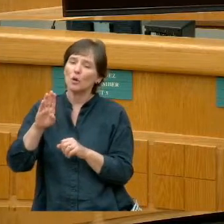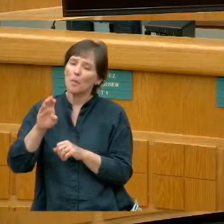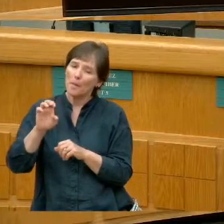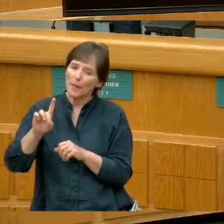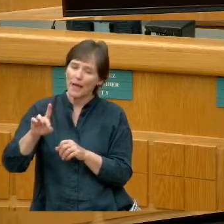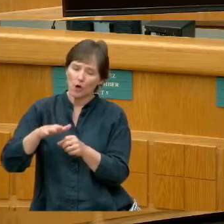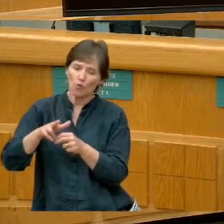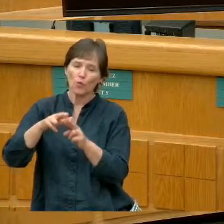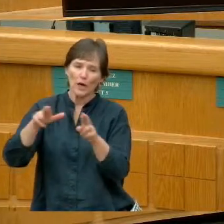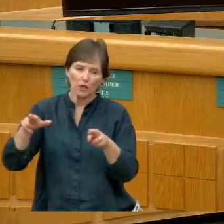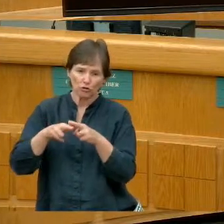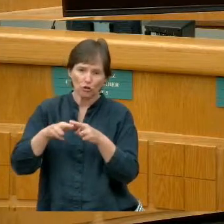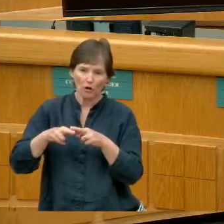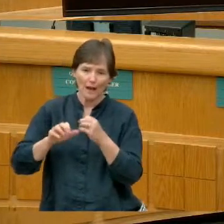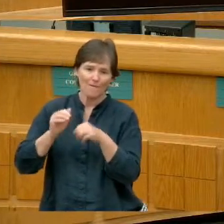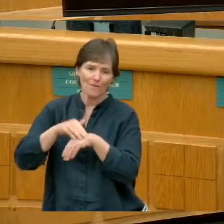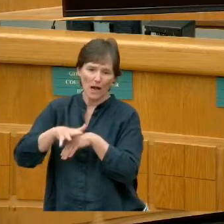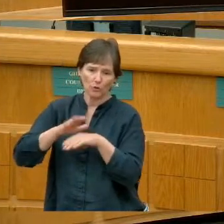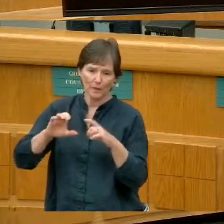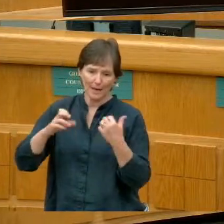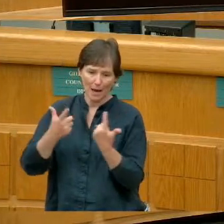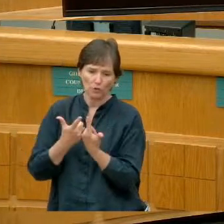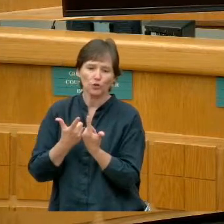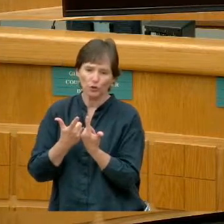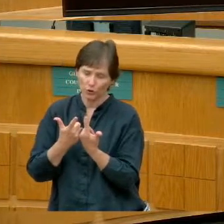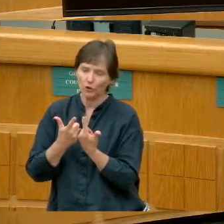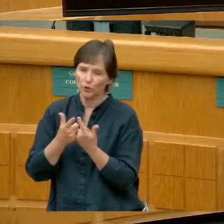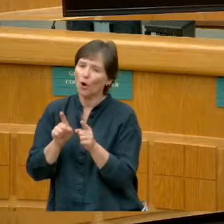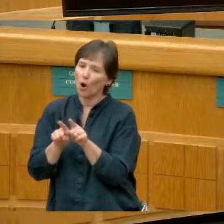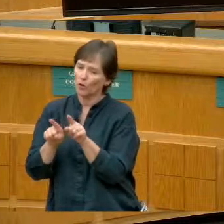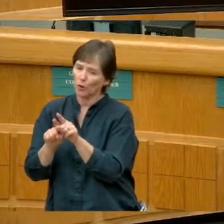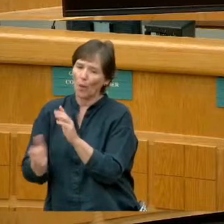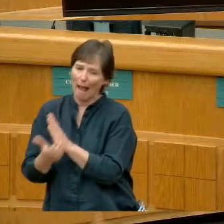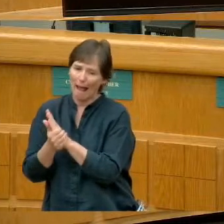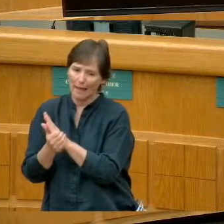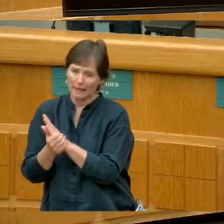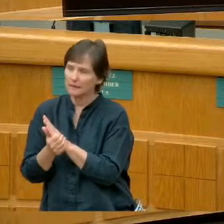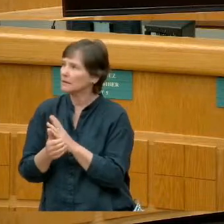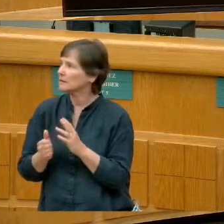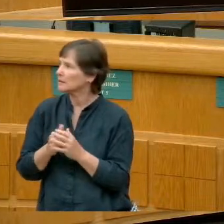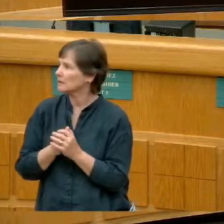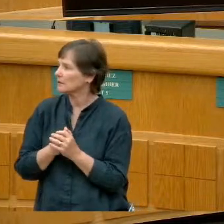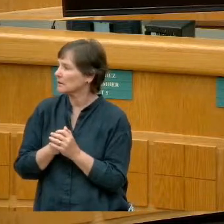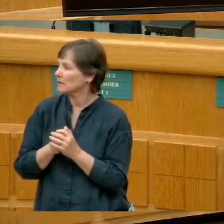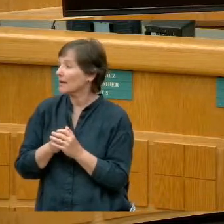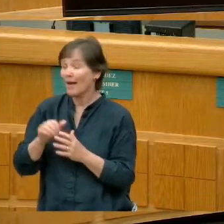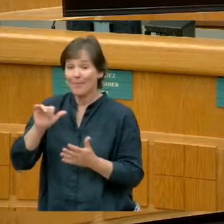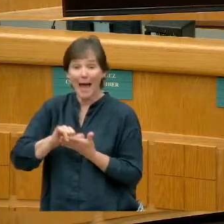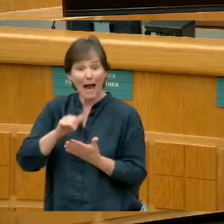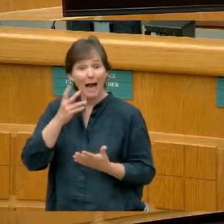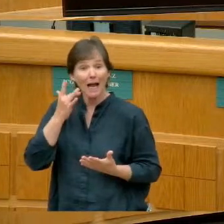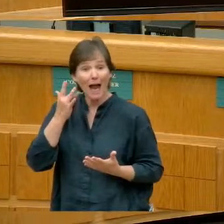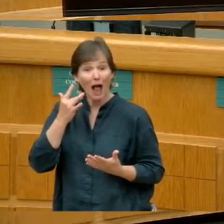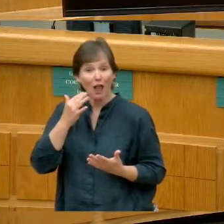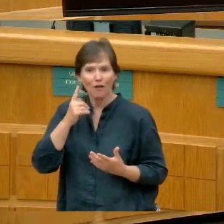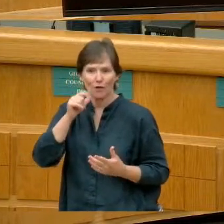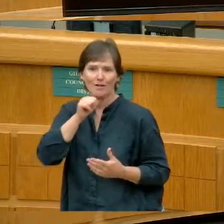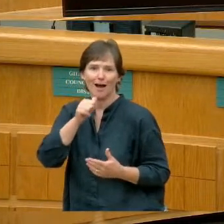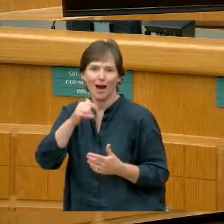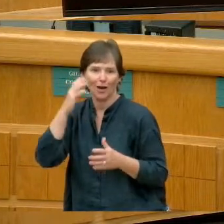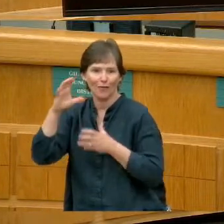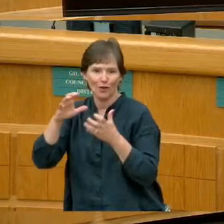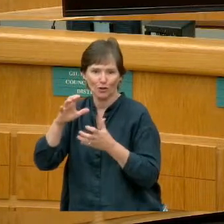have also been added. This map is shown in, see, I wore this color so we wouldn't get confused.